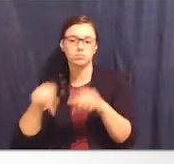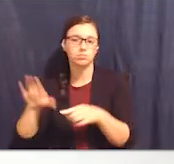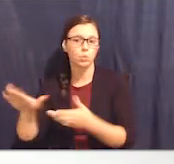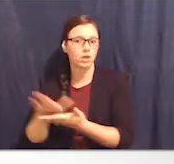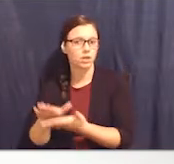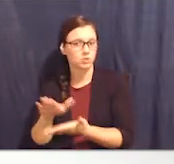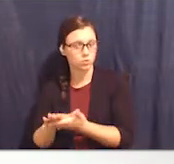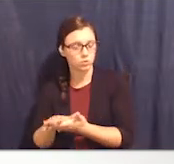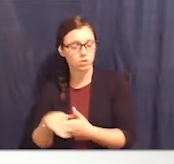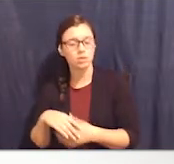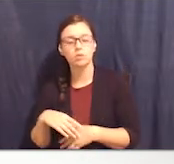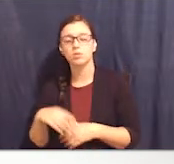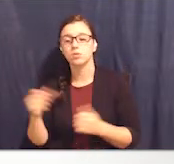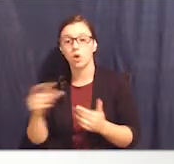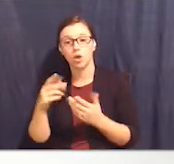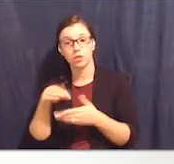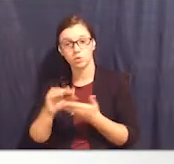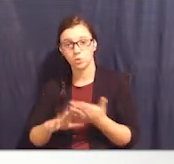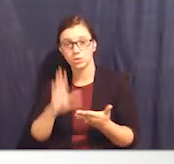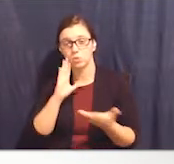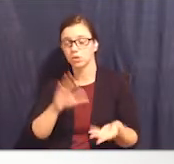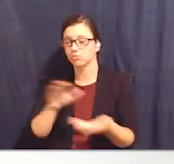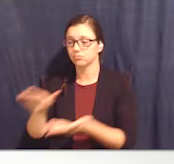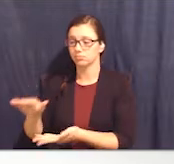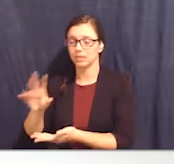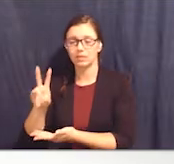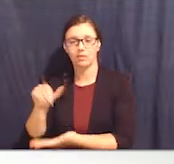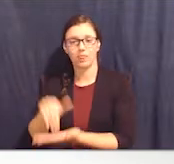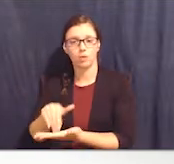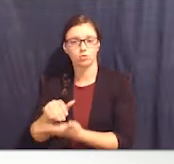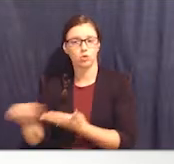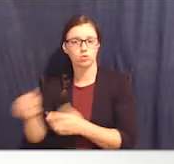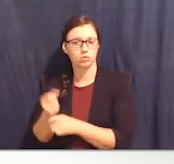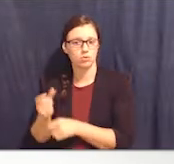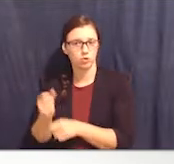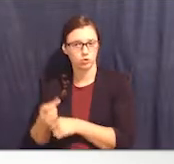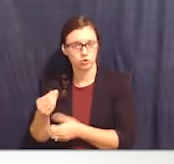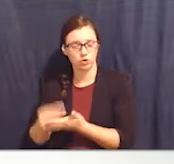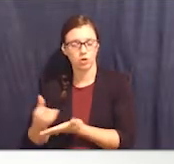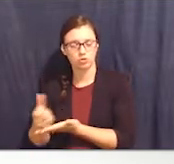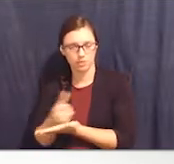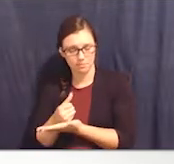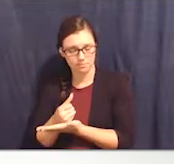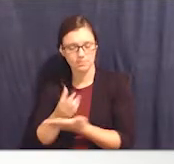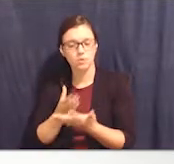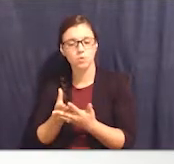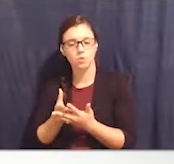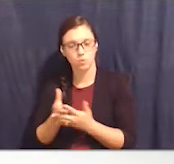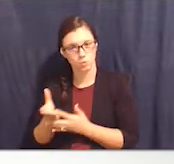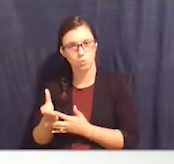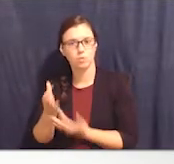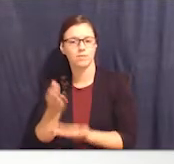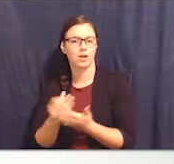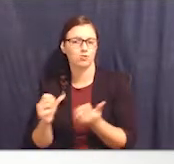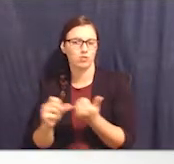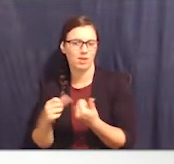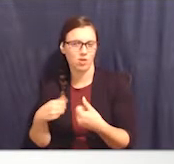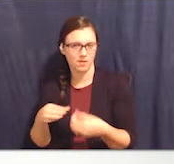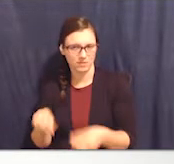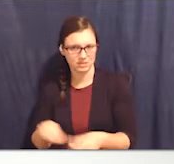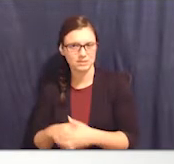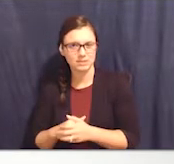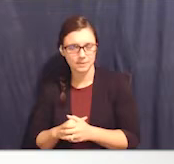happening. But it's what happens when you tie together good instruction with a student's